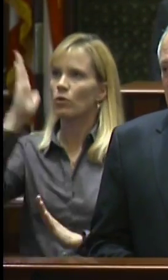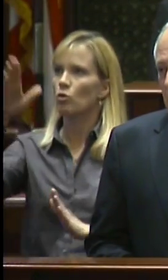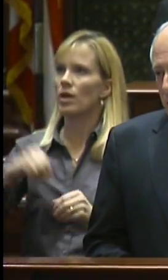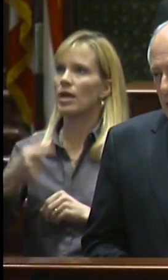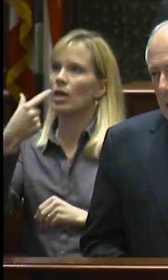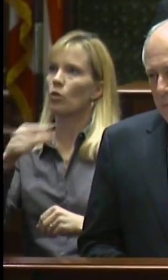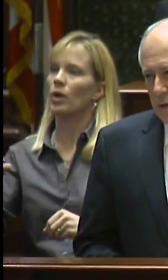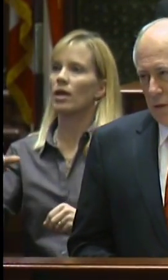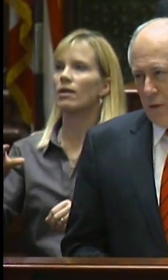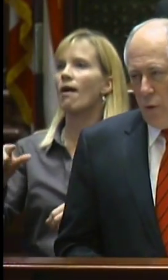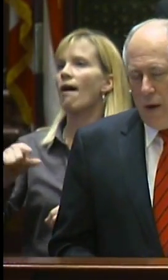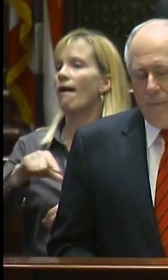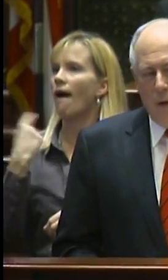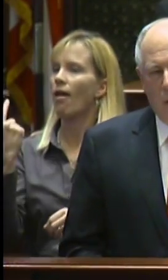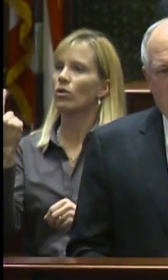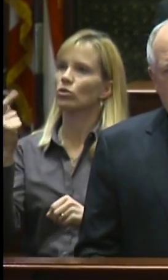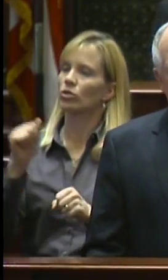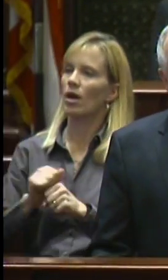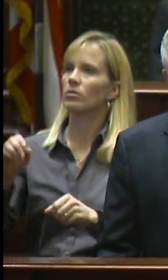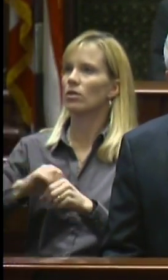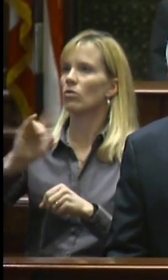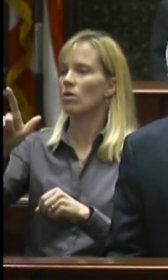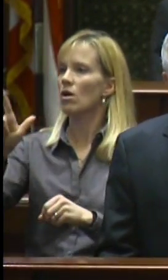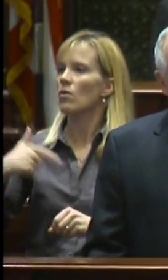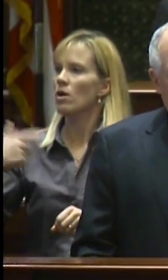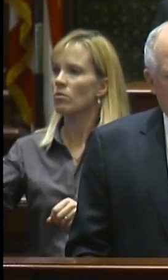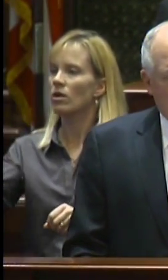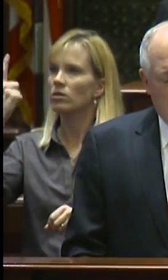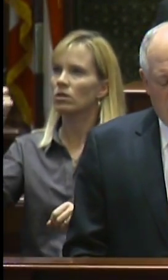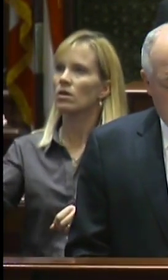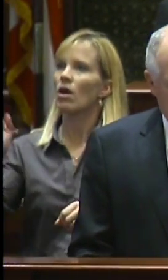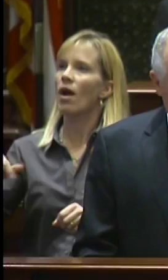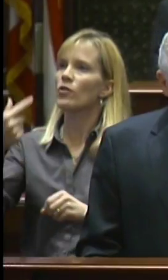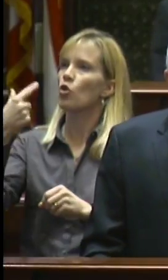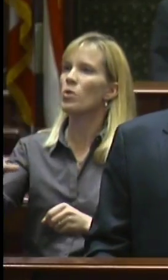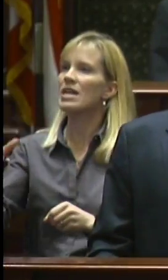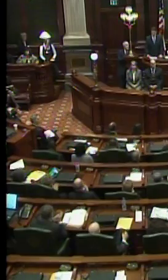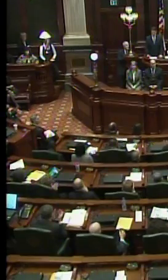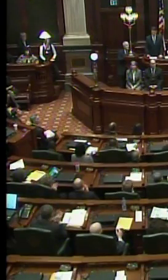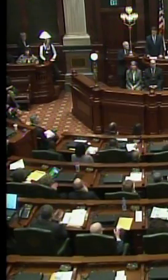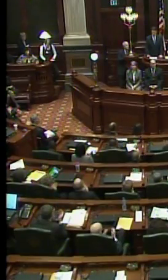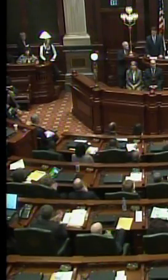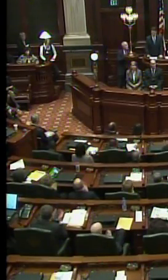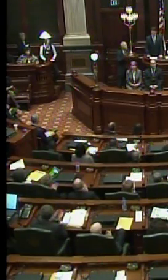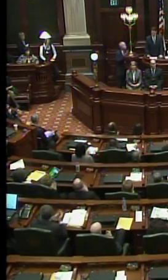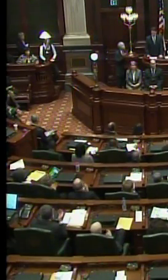in green-collar jobs in Illinois. We have to understand that we have to have a green way of thinking.